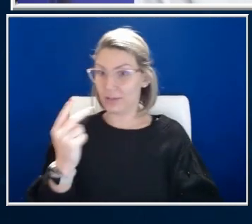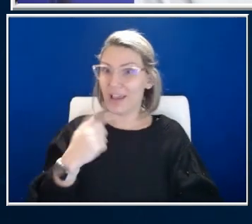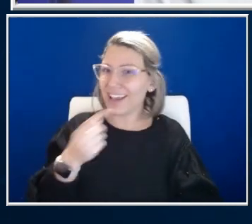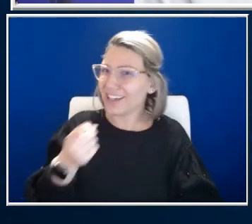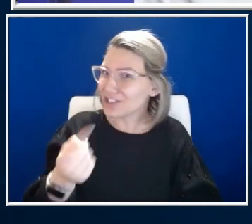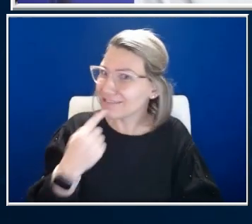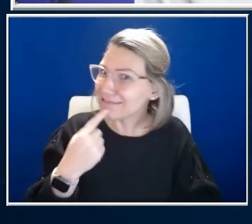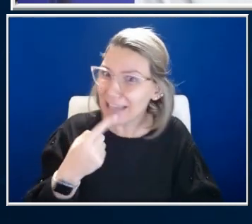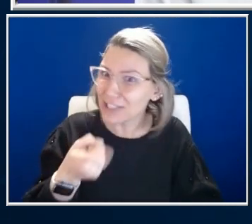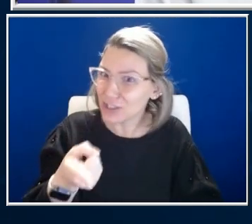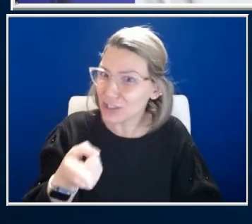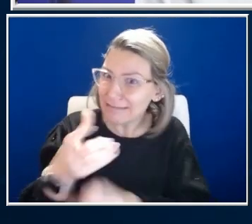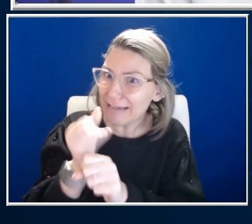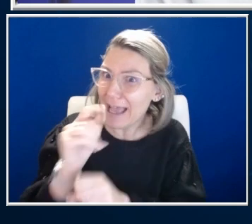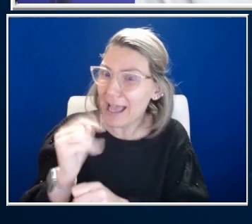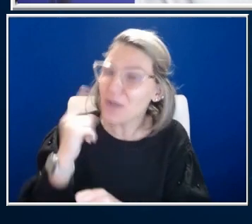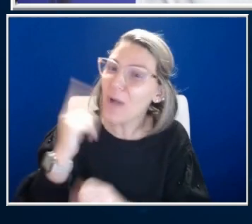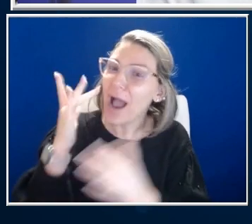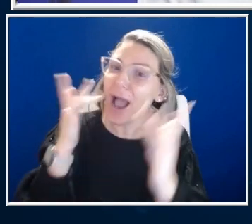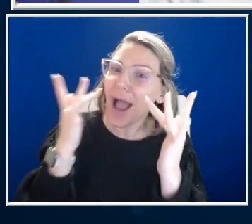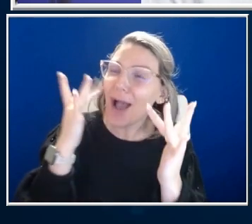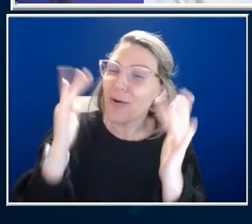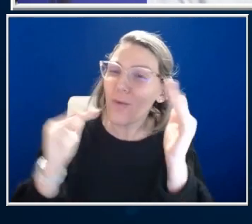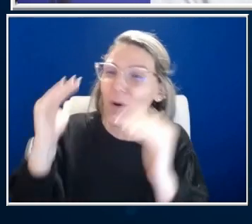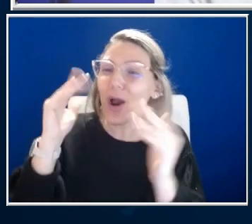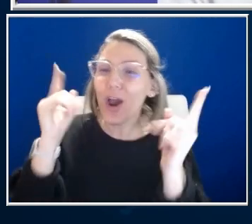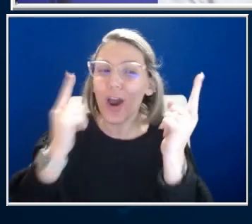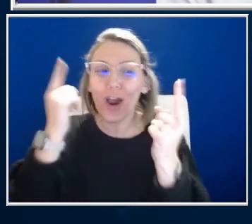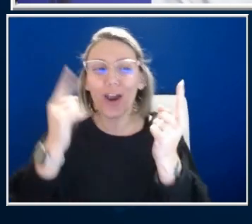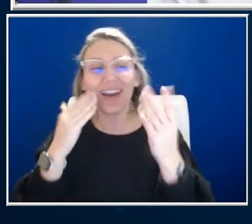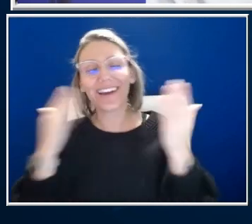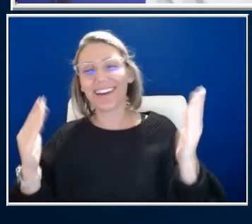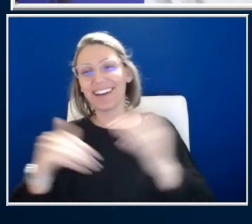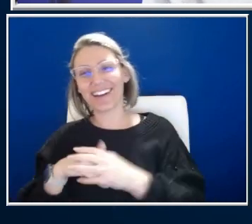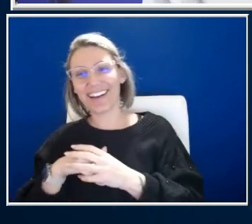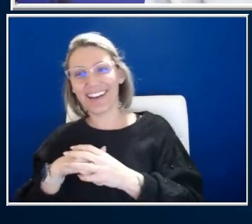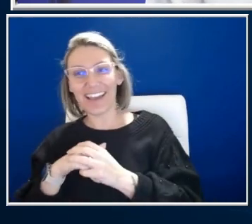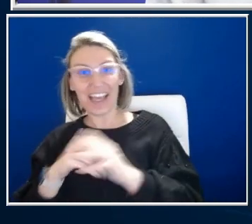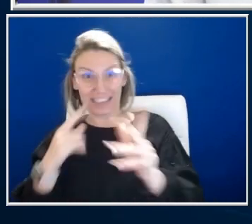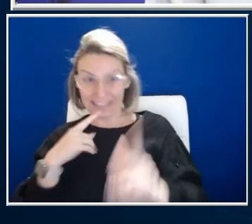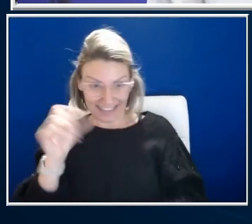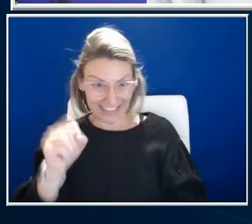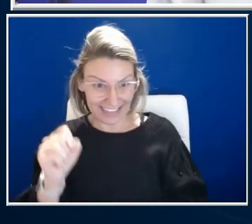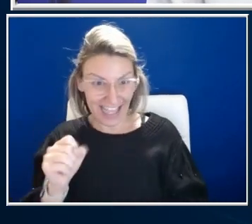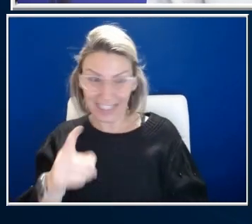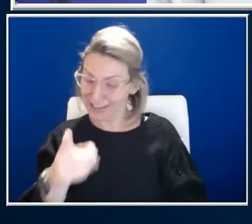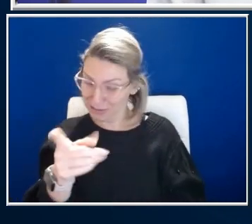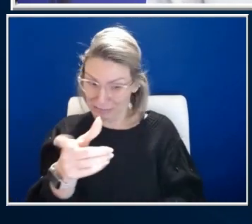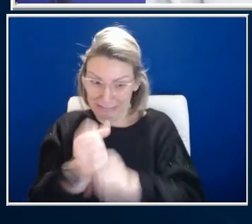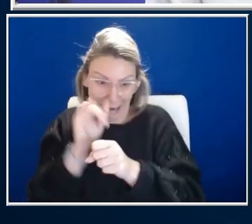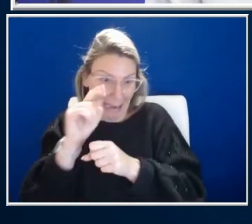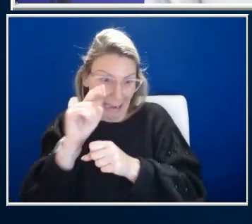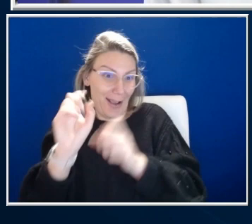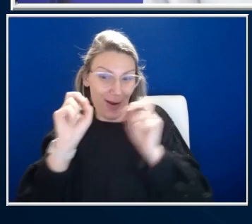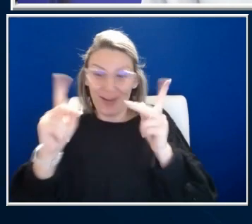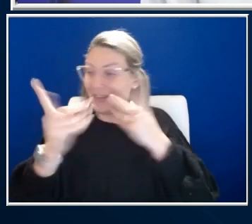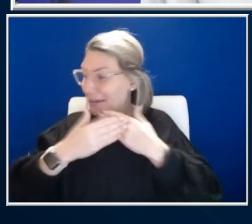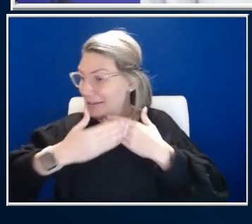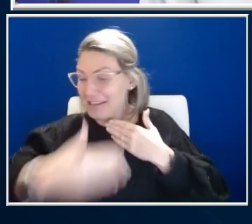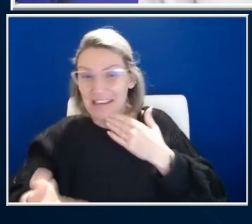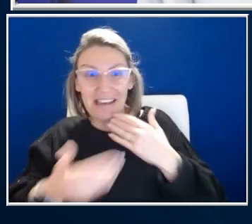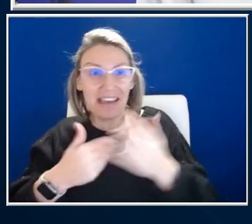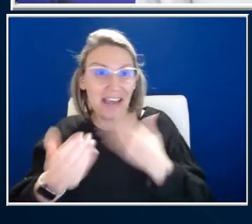said she got this. So why are you worried? And I just bust out laughing and said, yes, ma'am, you got it. Do what you need to do. Do on both of